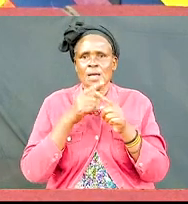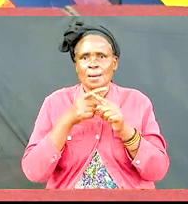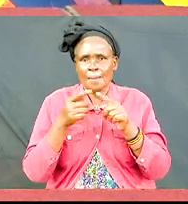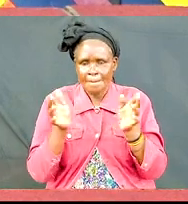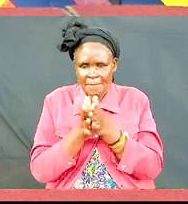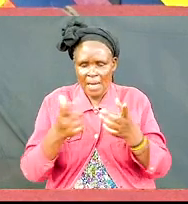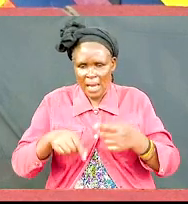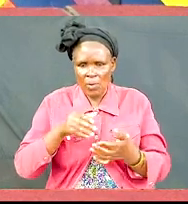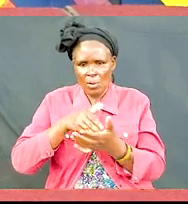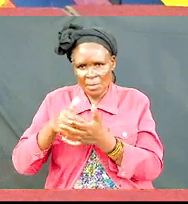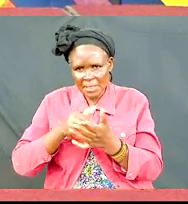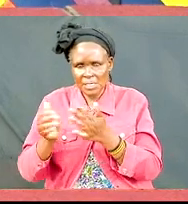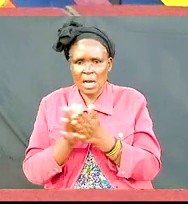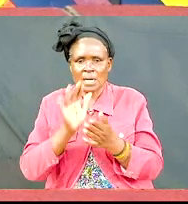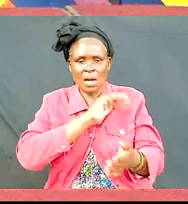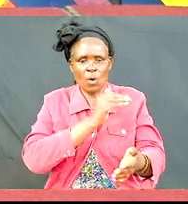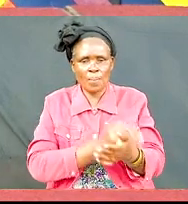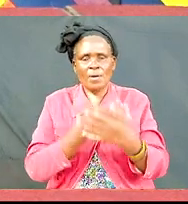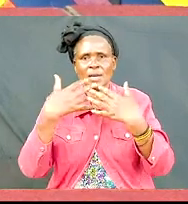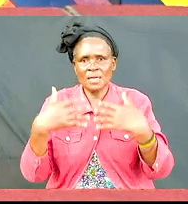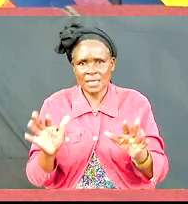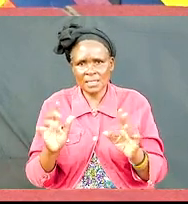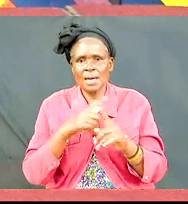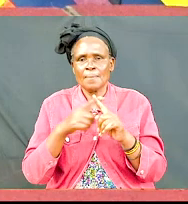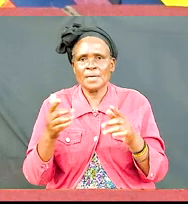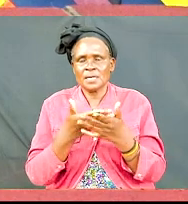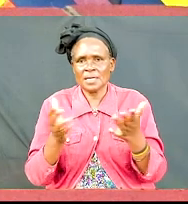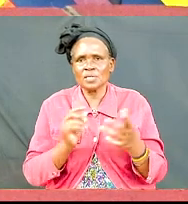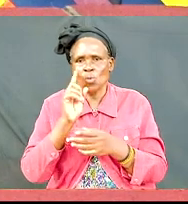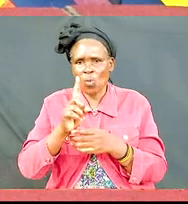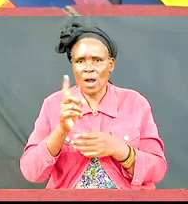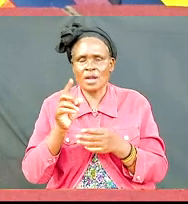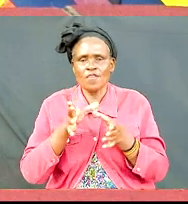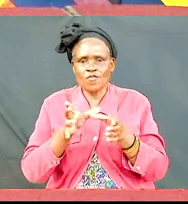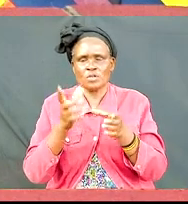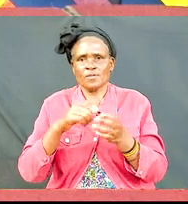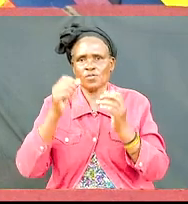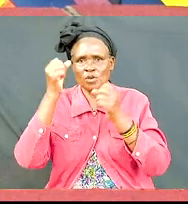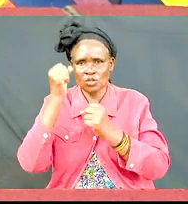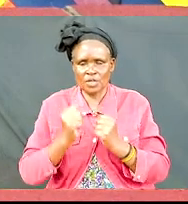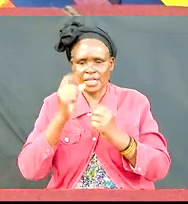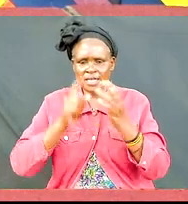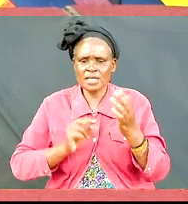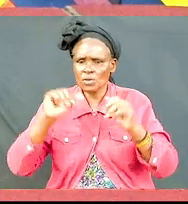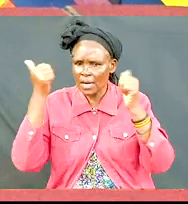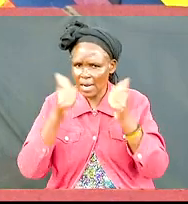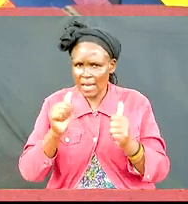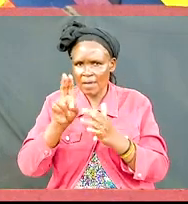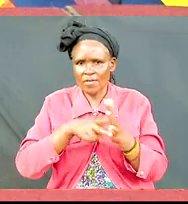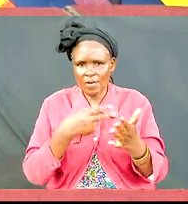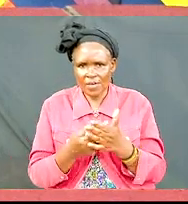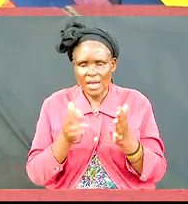our powerlessness. But there is one source of strength that never fails, and